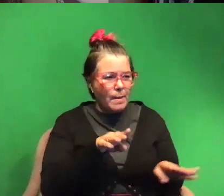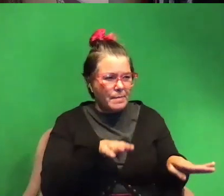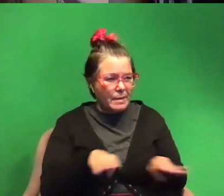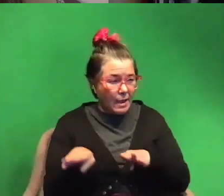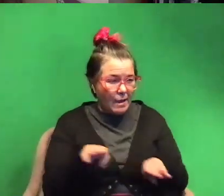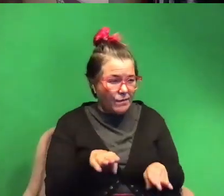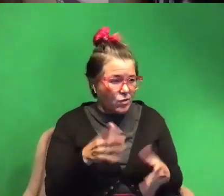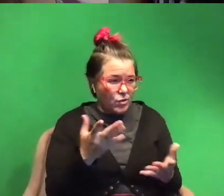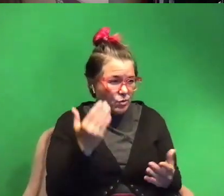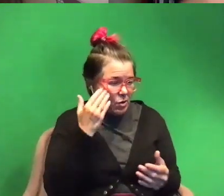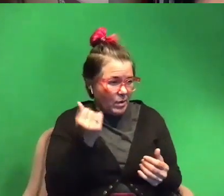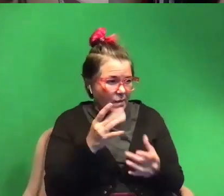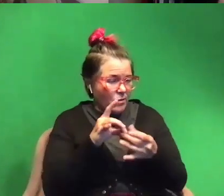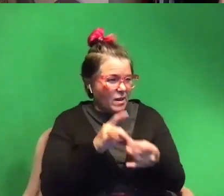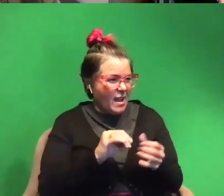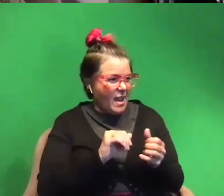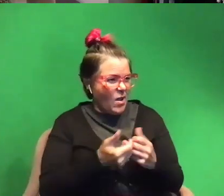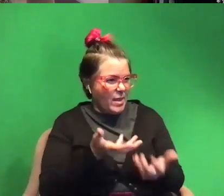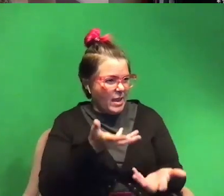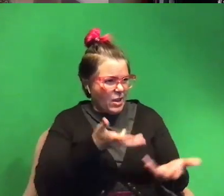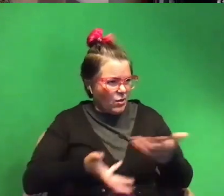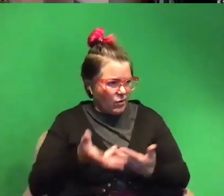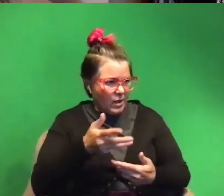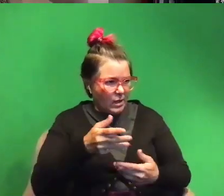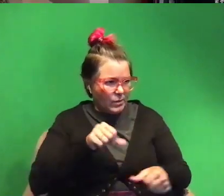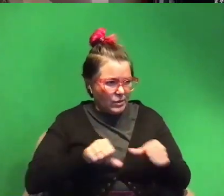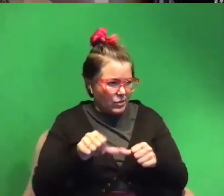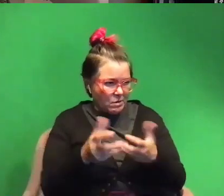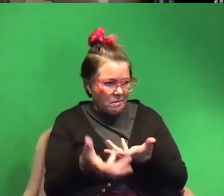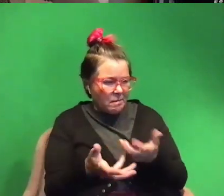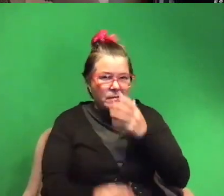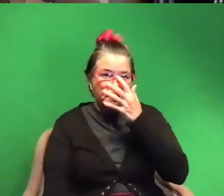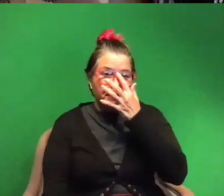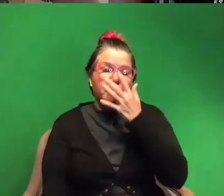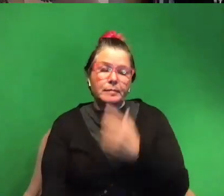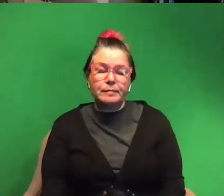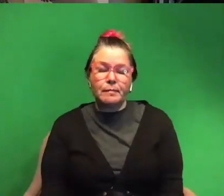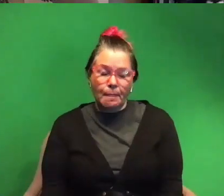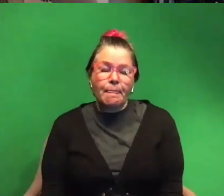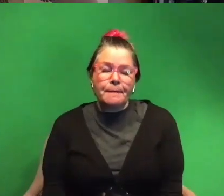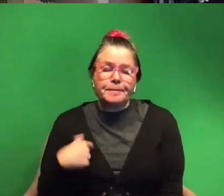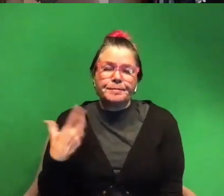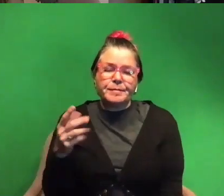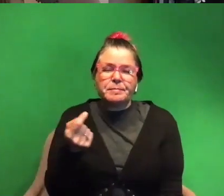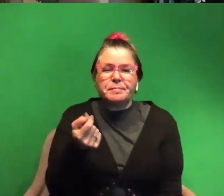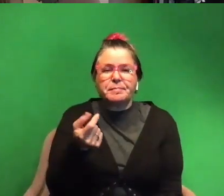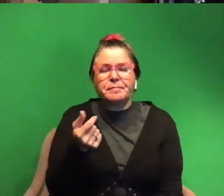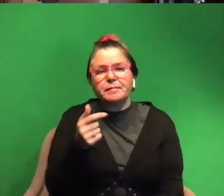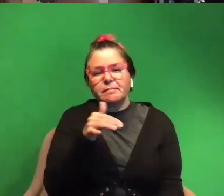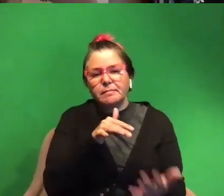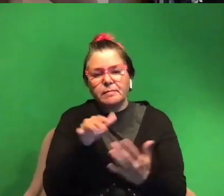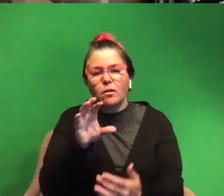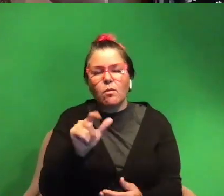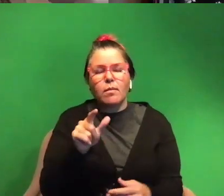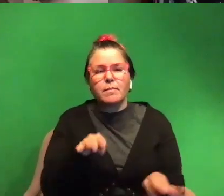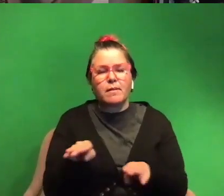anything about corals and how they maybe interact with each other? Yeah, so I have done a little bit of study on coral